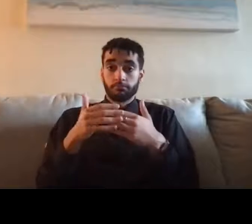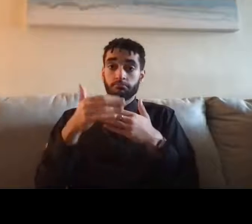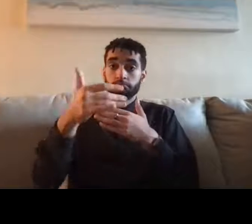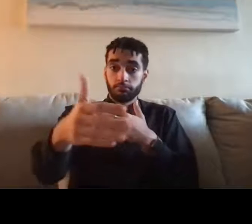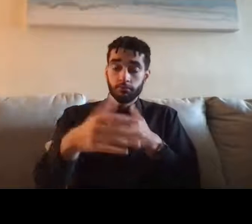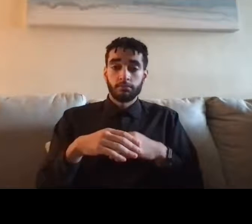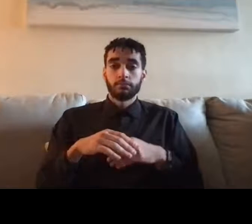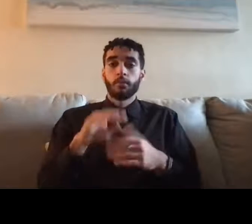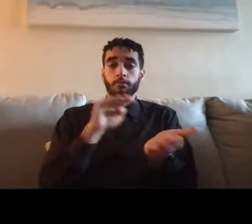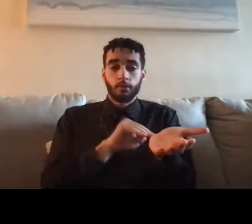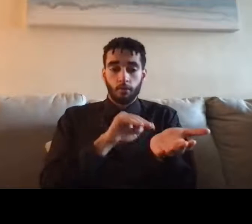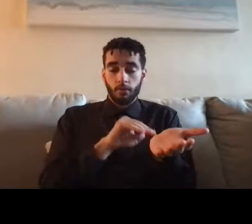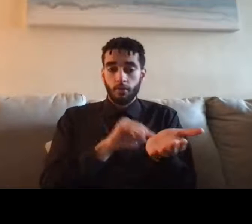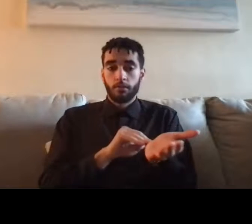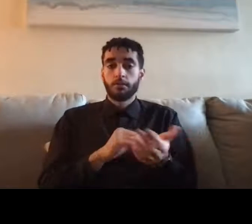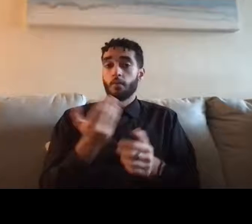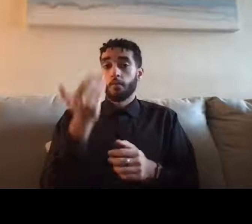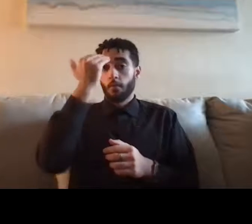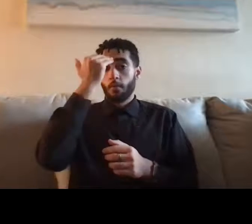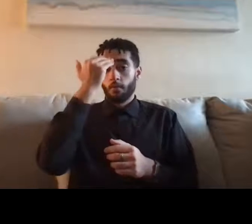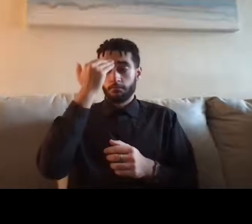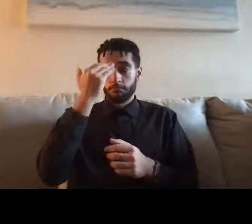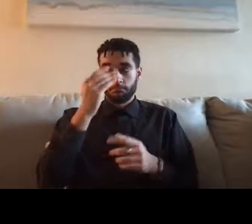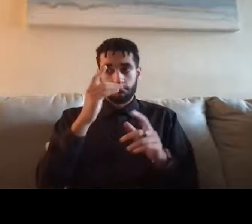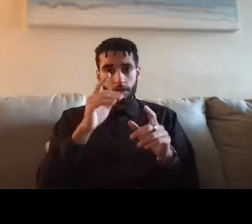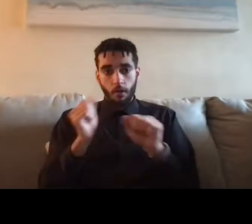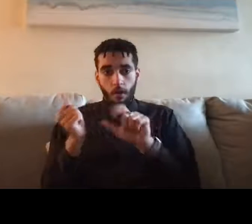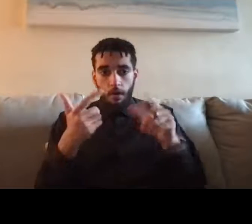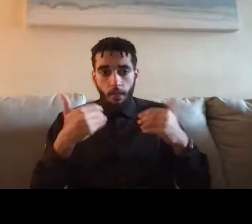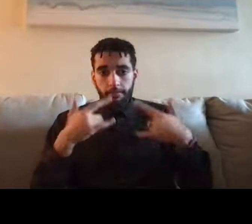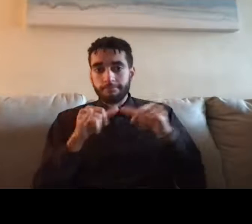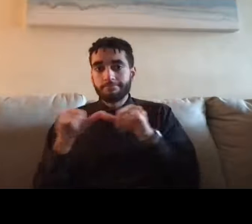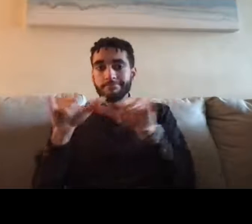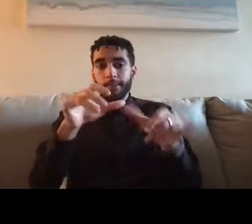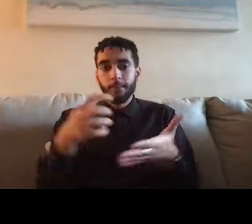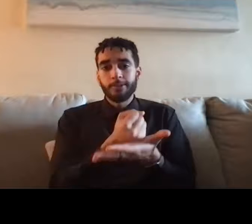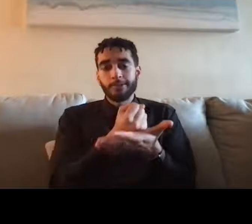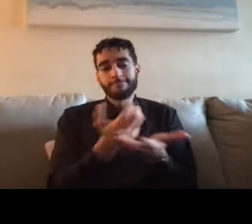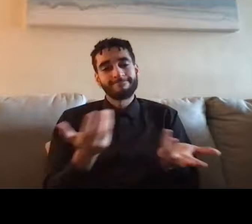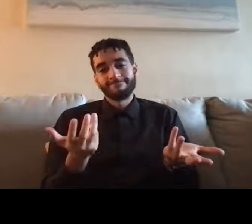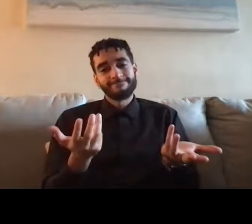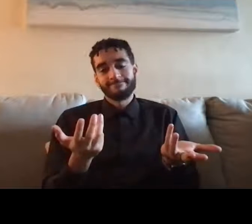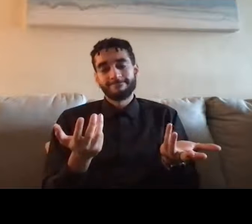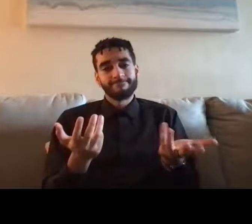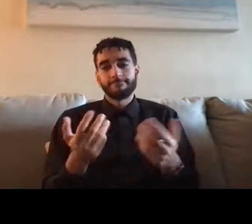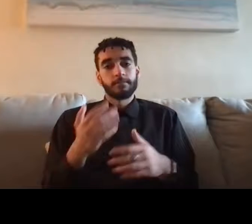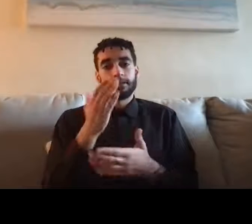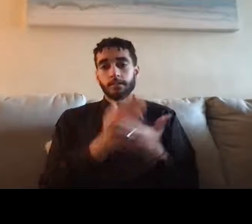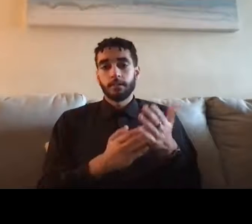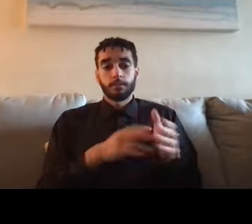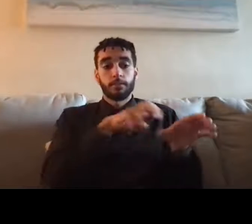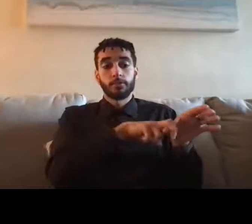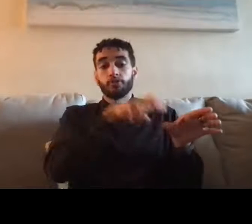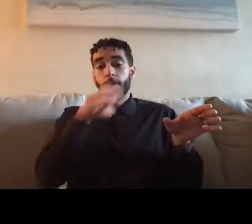of people don't have the same sets of opportunities necessarily. They're stepping out of careers that are just getting started, that aren't